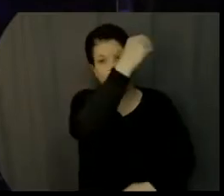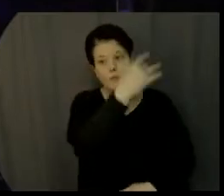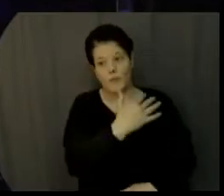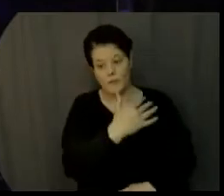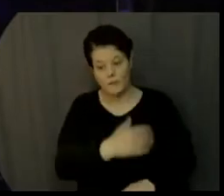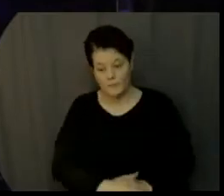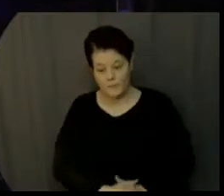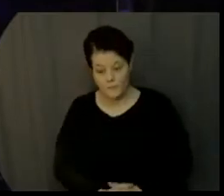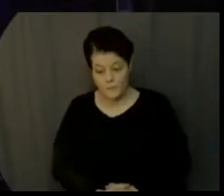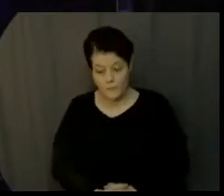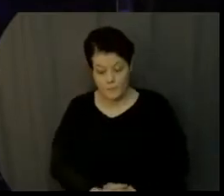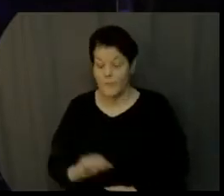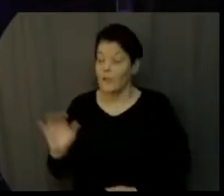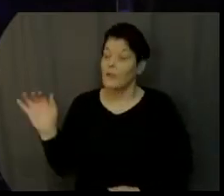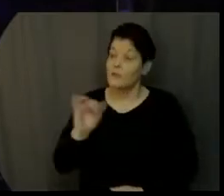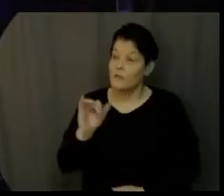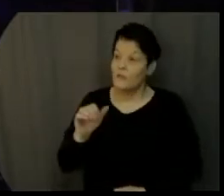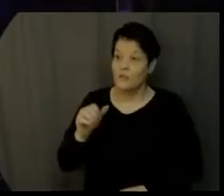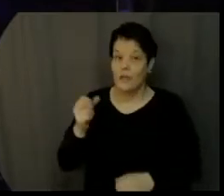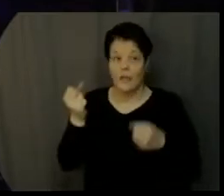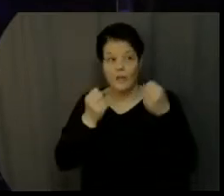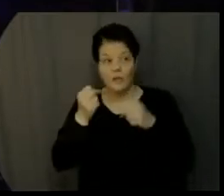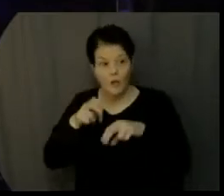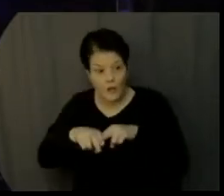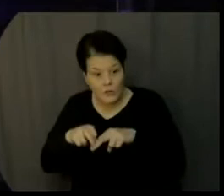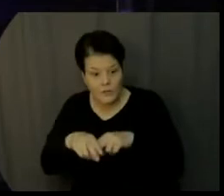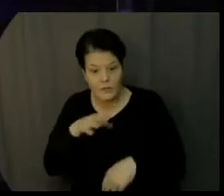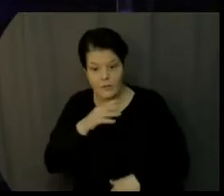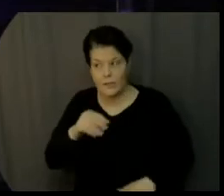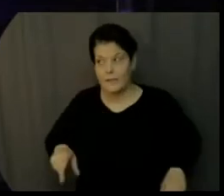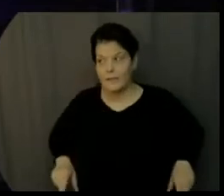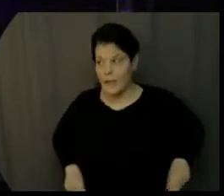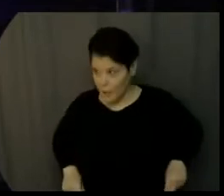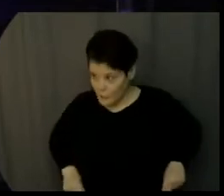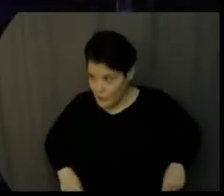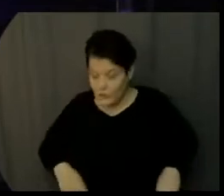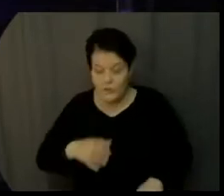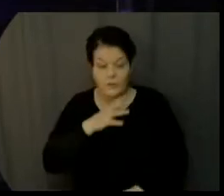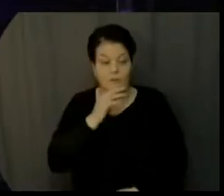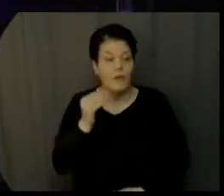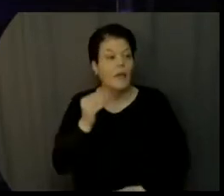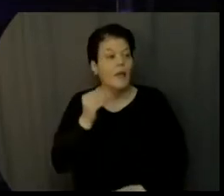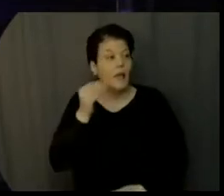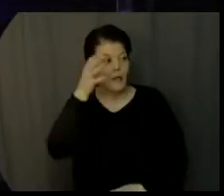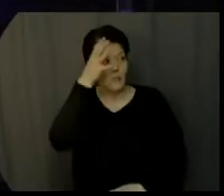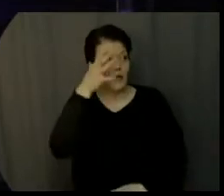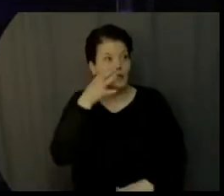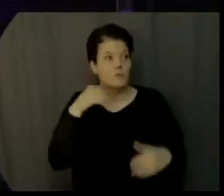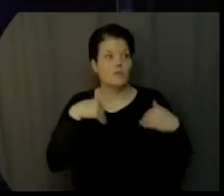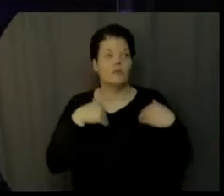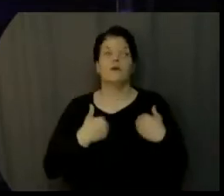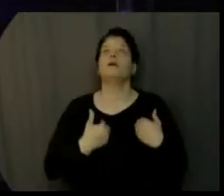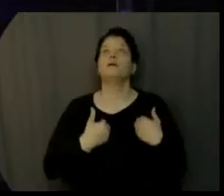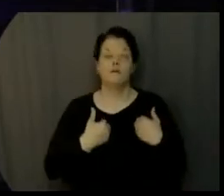like car seats and cribs and diapers and exhausted parents are a sign of a baby entering a family,